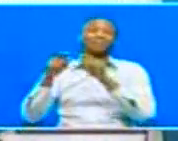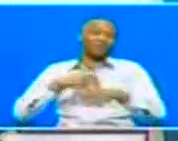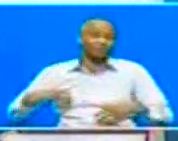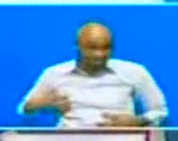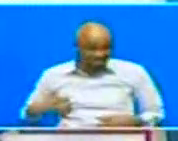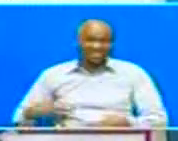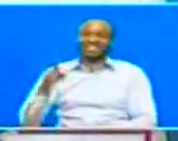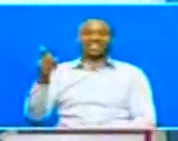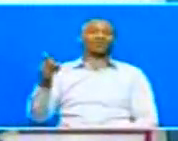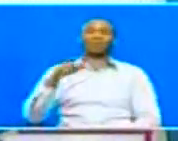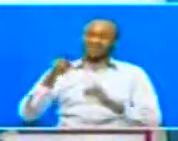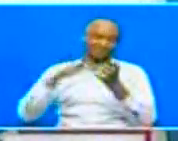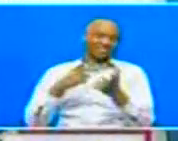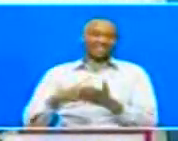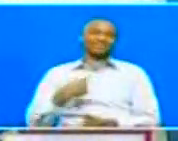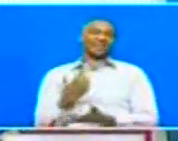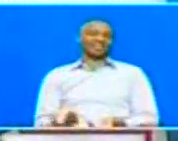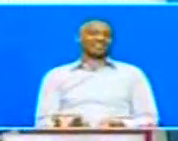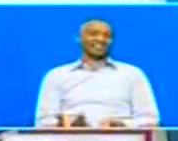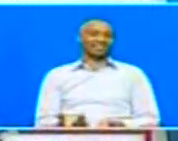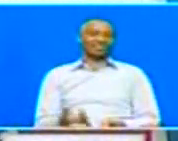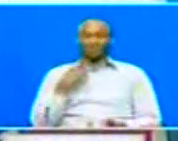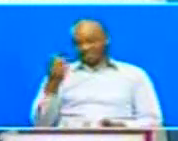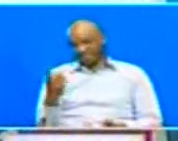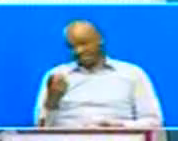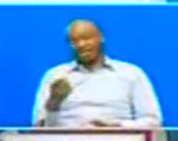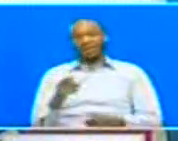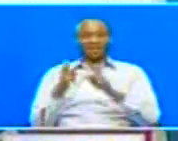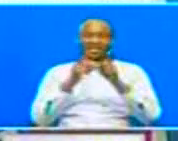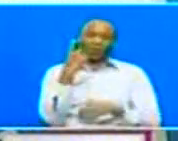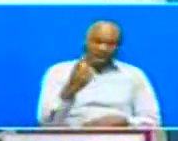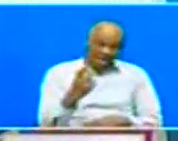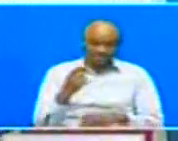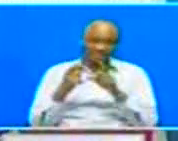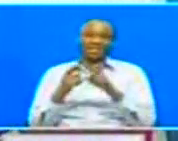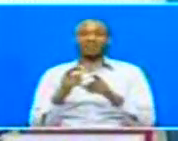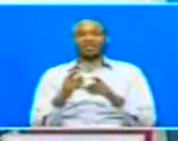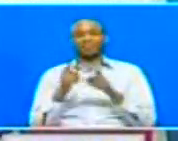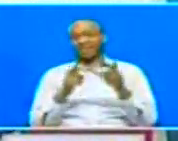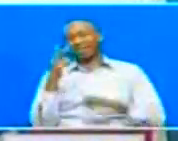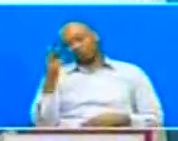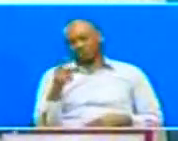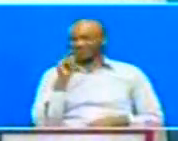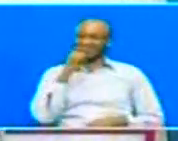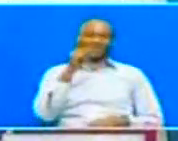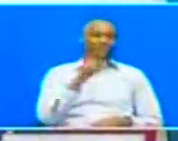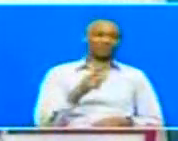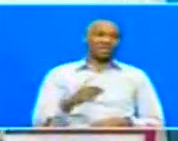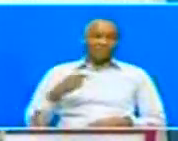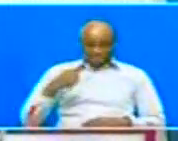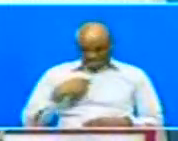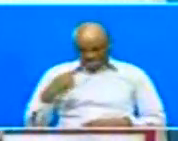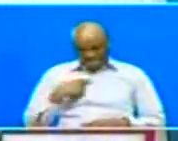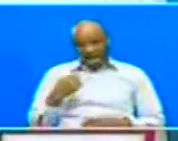refugees for Garissa and Mandera 1, Mandera 2, Mpeketoni and the rest is actually a lie. I come from a